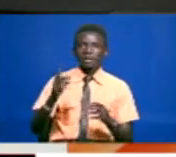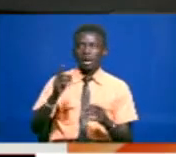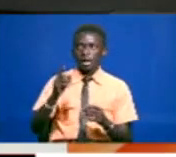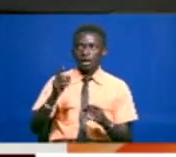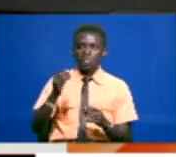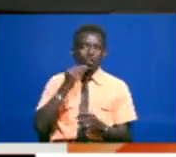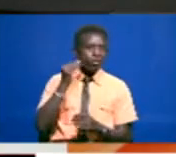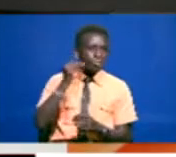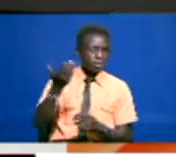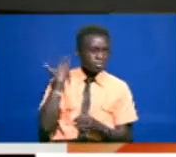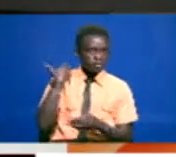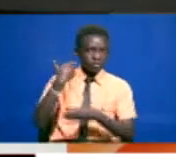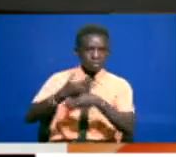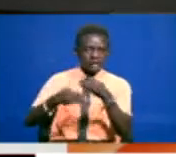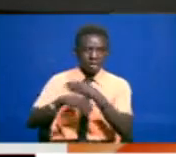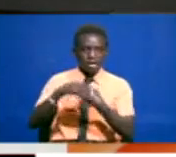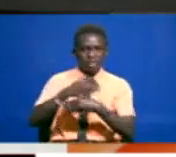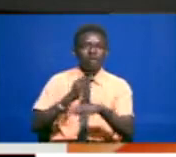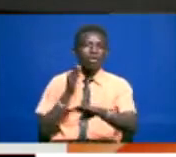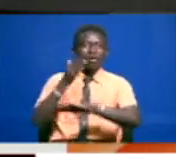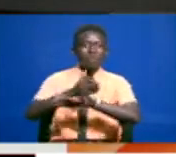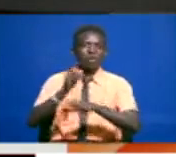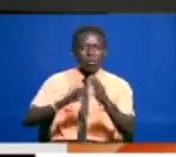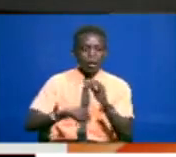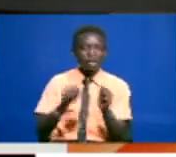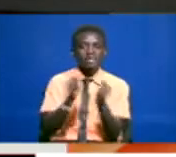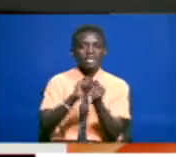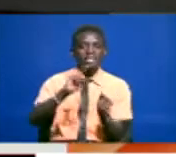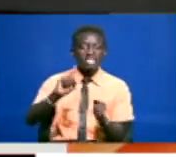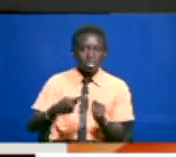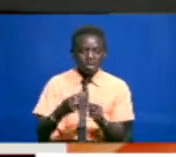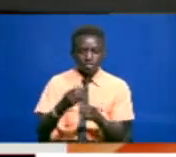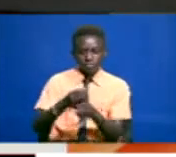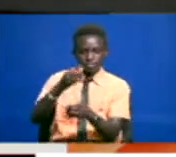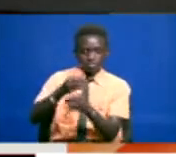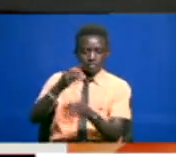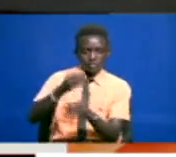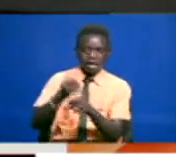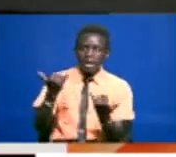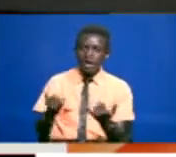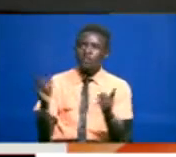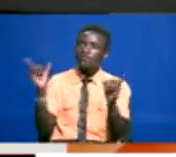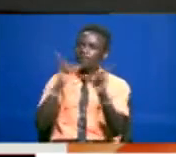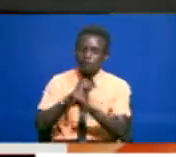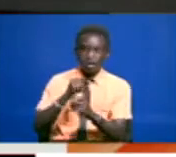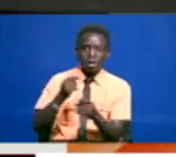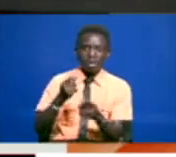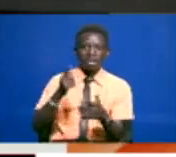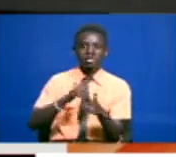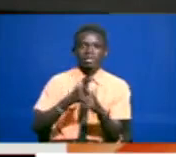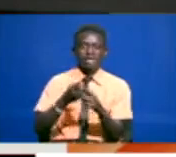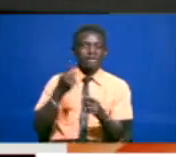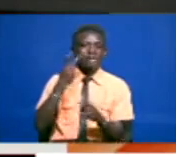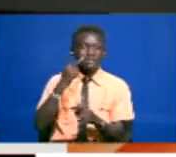been constructed using over 10,000 bottles, and with its completion, a lesson on solid waste management